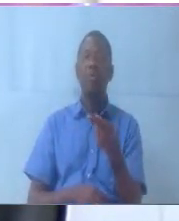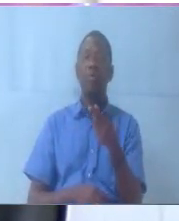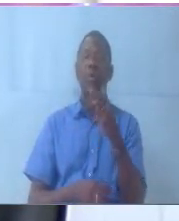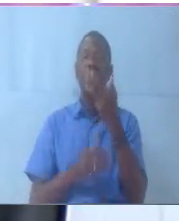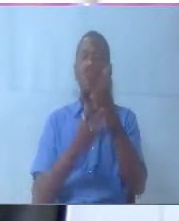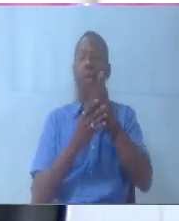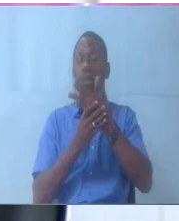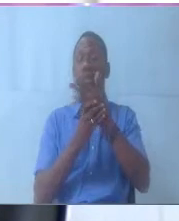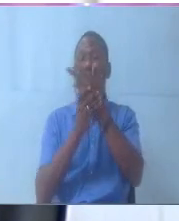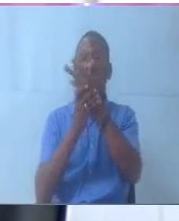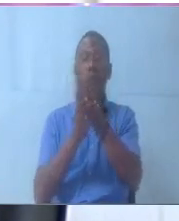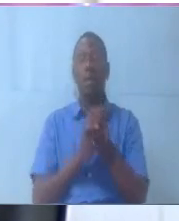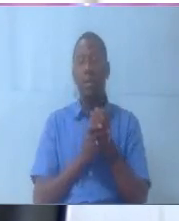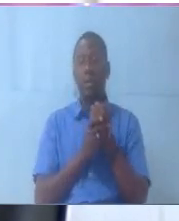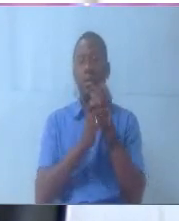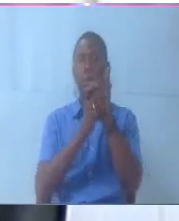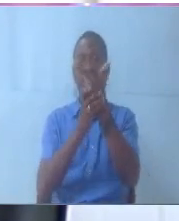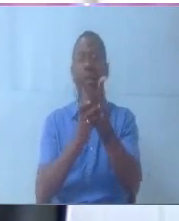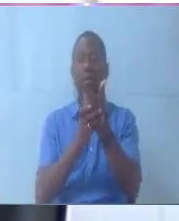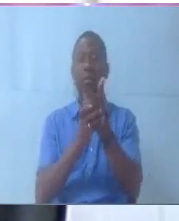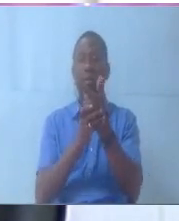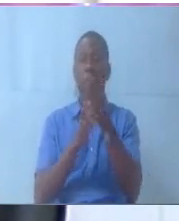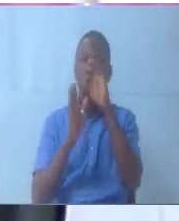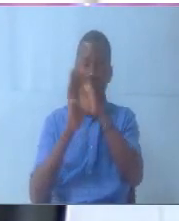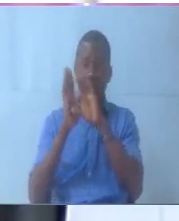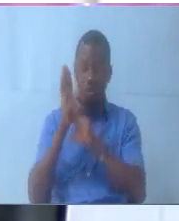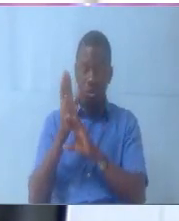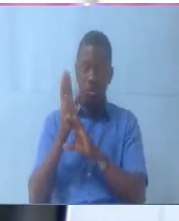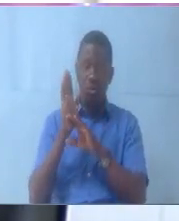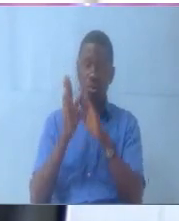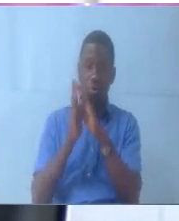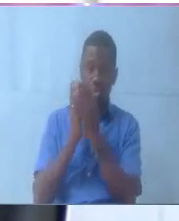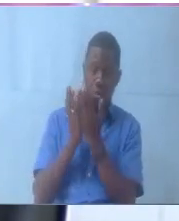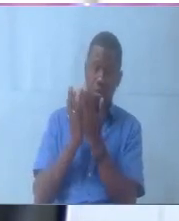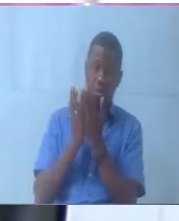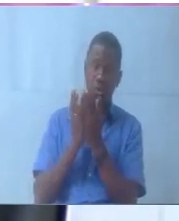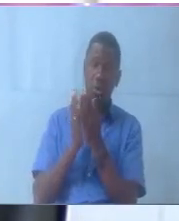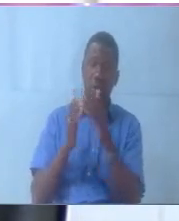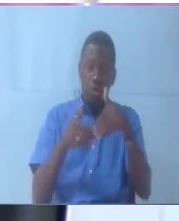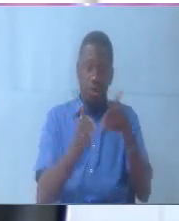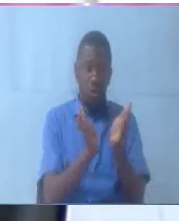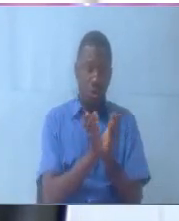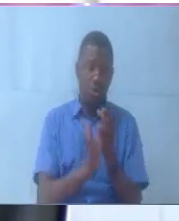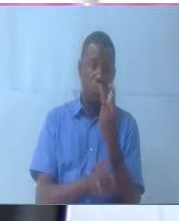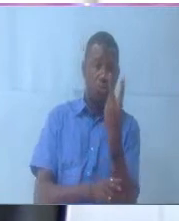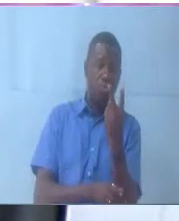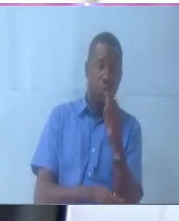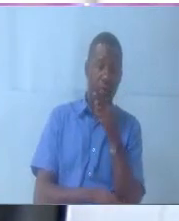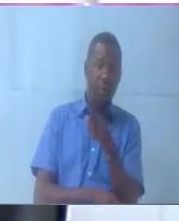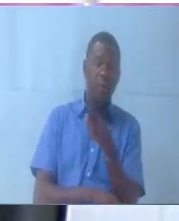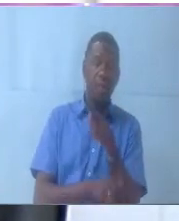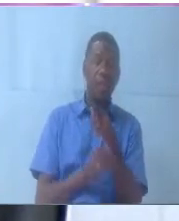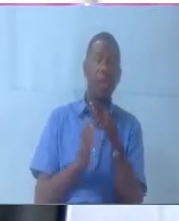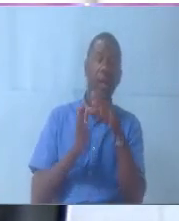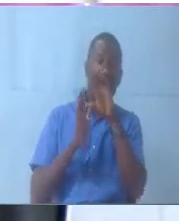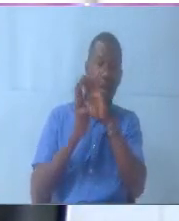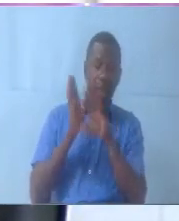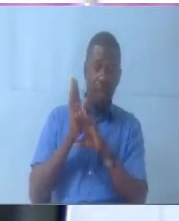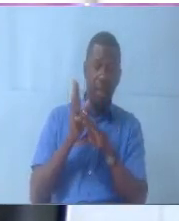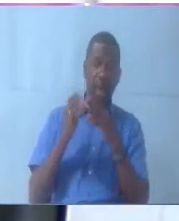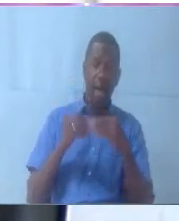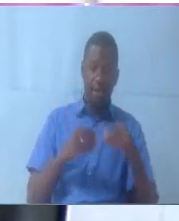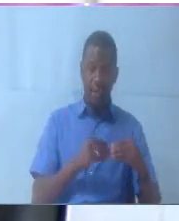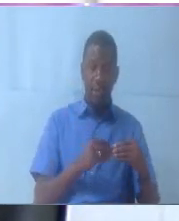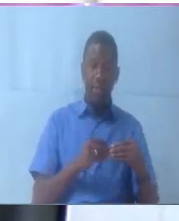sabanjangoti 1997 luwa bukoto section 2 of that act bunda fulanjangola wo luala karola provides that ay